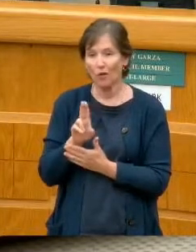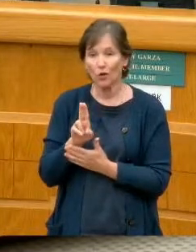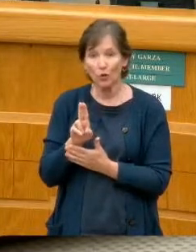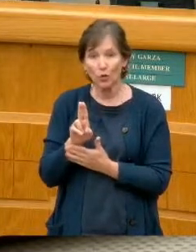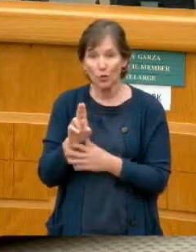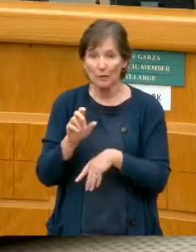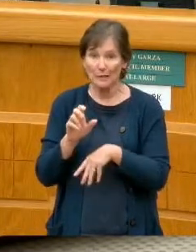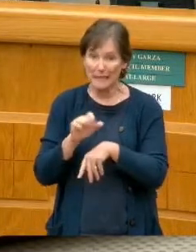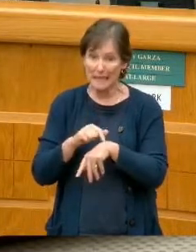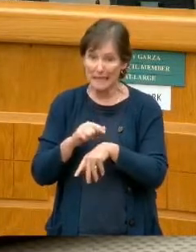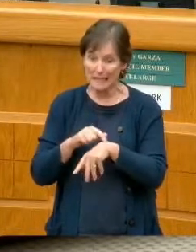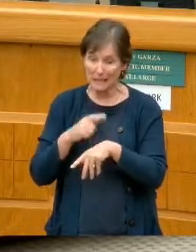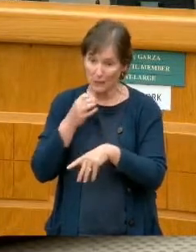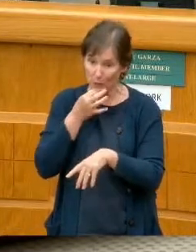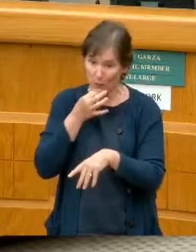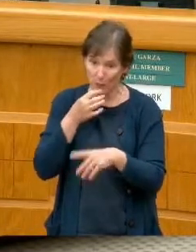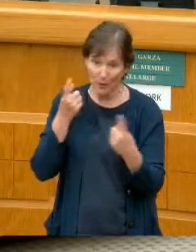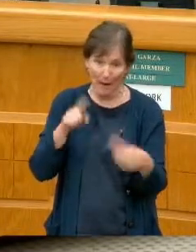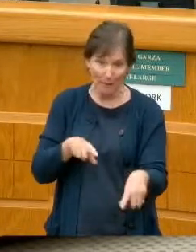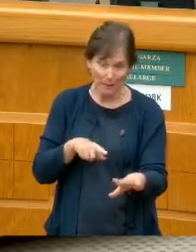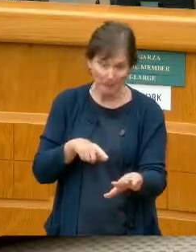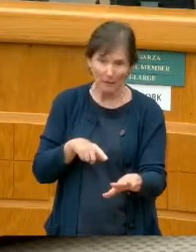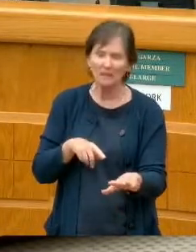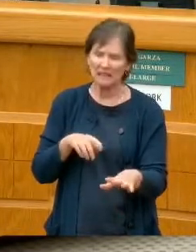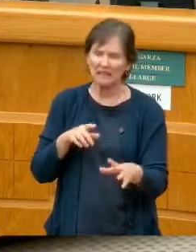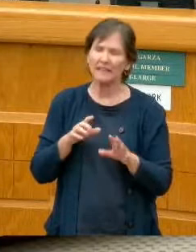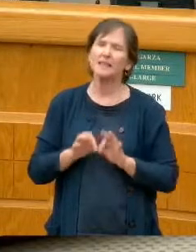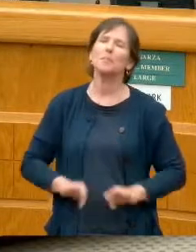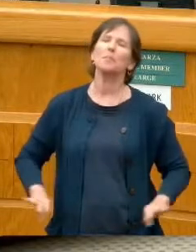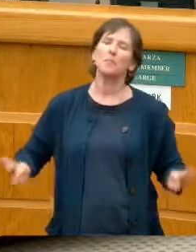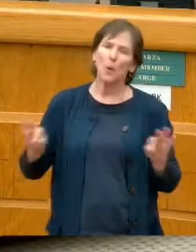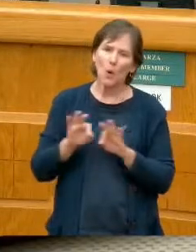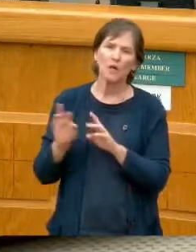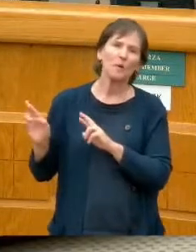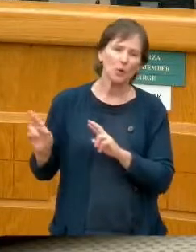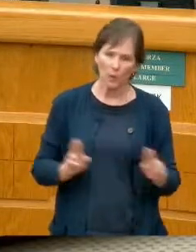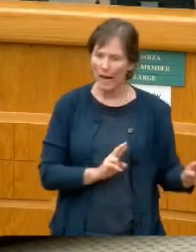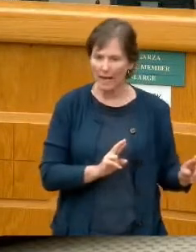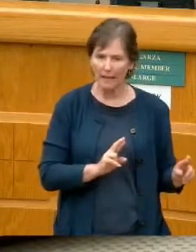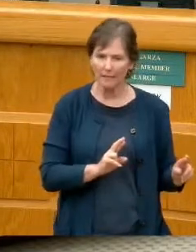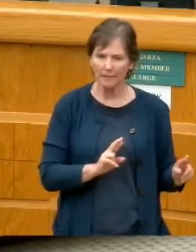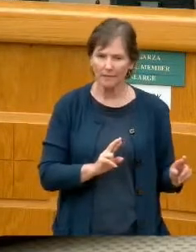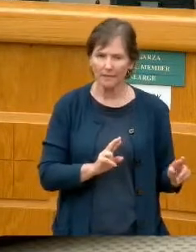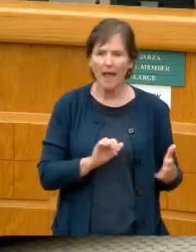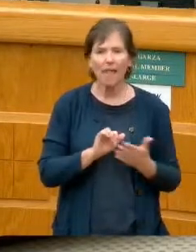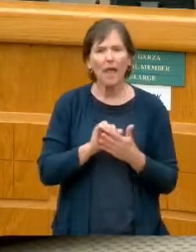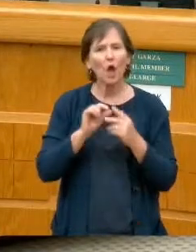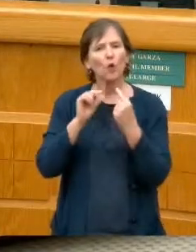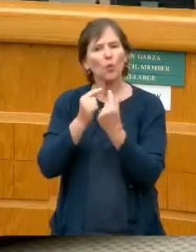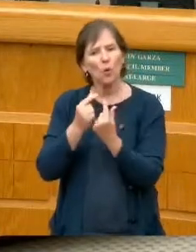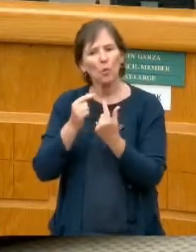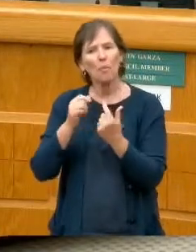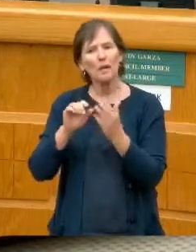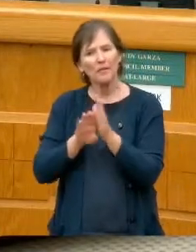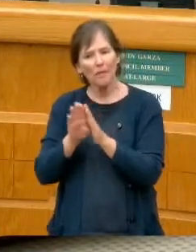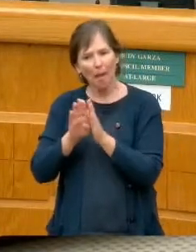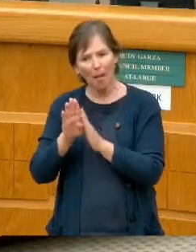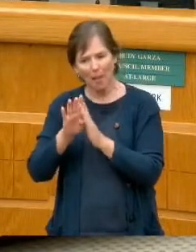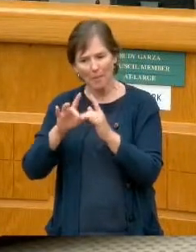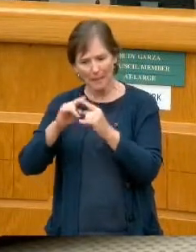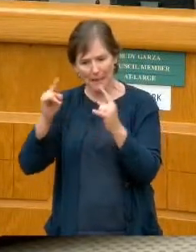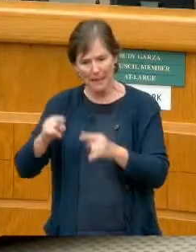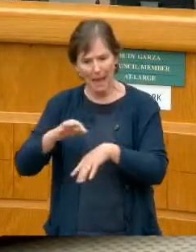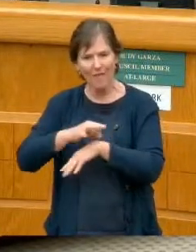Corps, for those of you that don't know about it, is an amazing organization. It's dedicated to emergency relief and training all over the